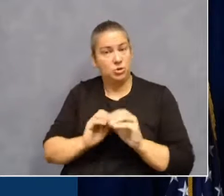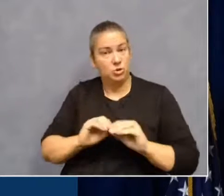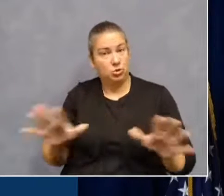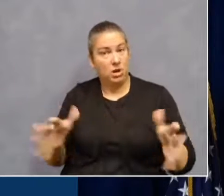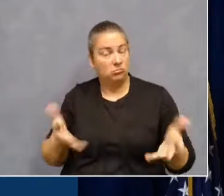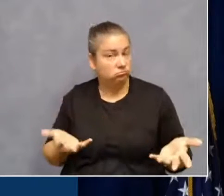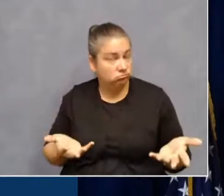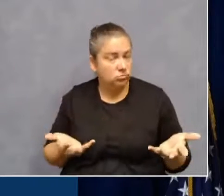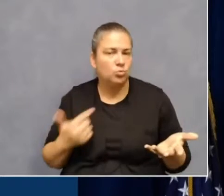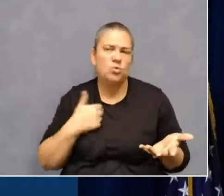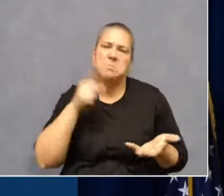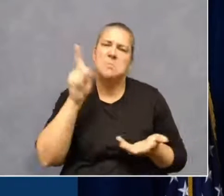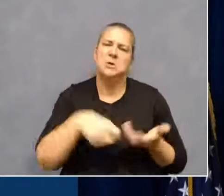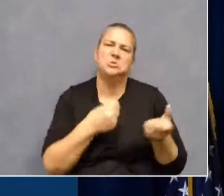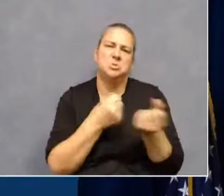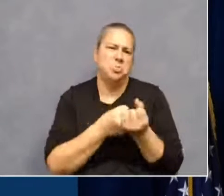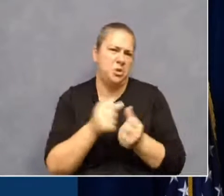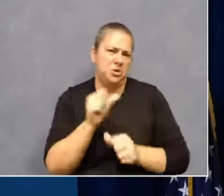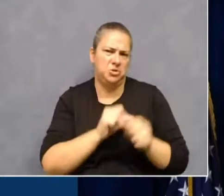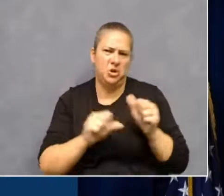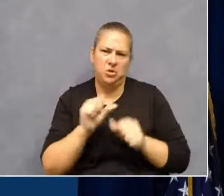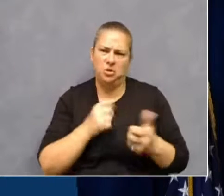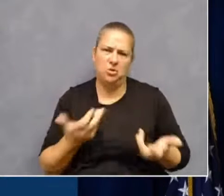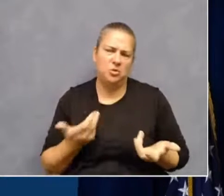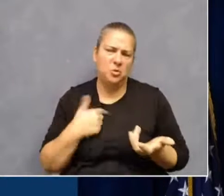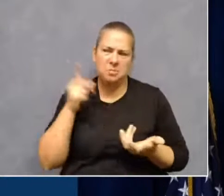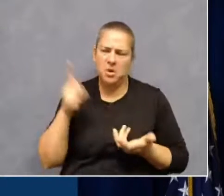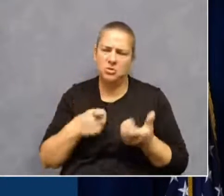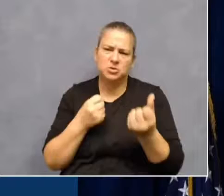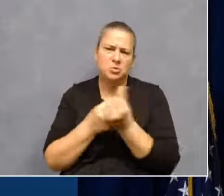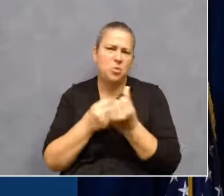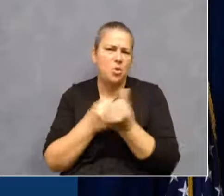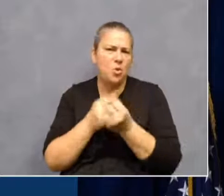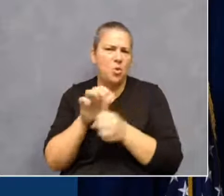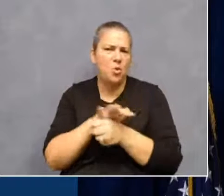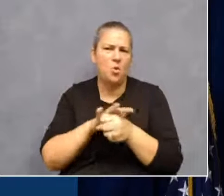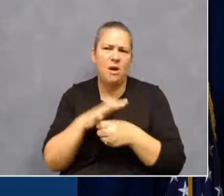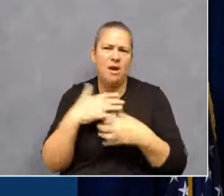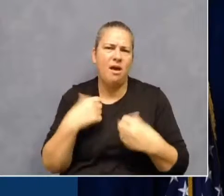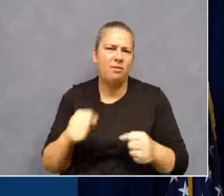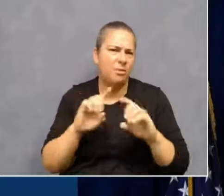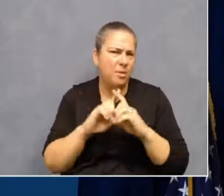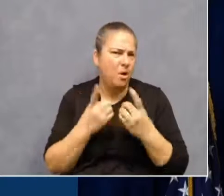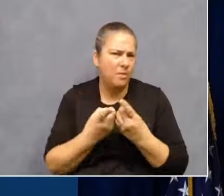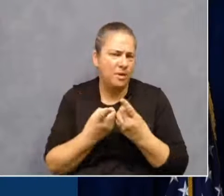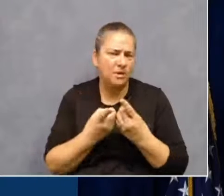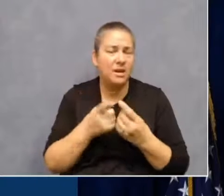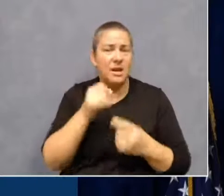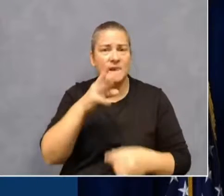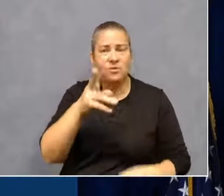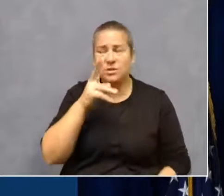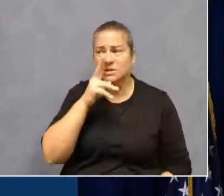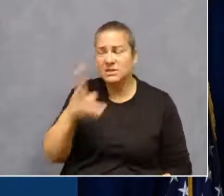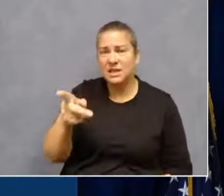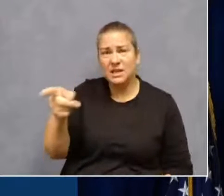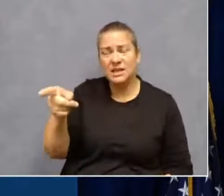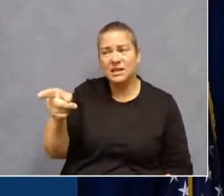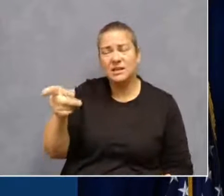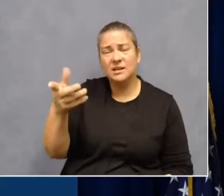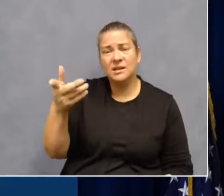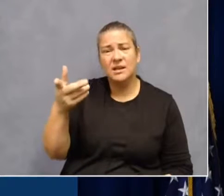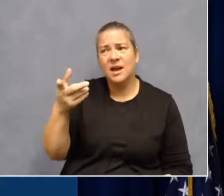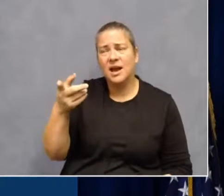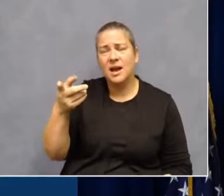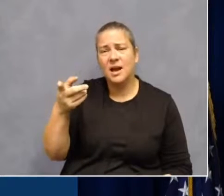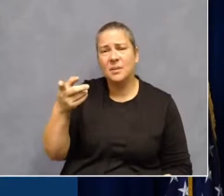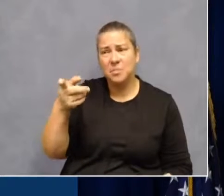one another. We got to support our local public health departments. When we see somebody being berated for trying to do a good